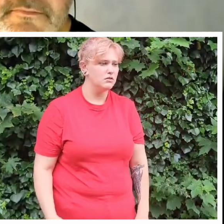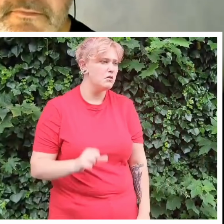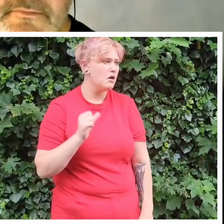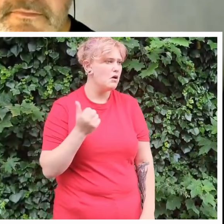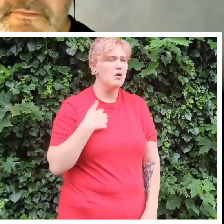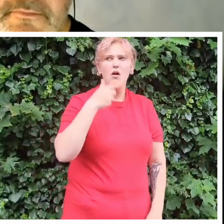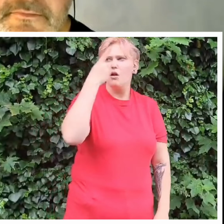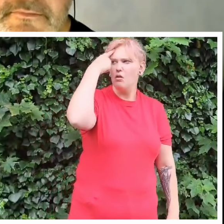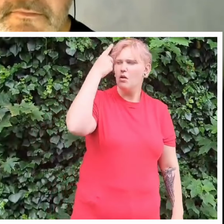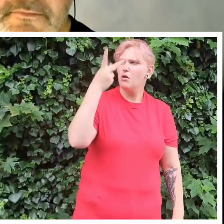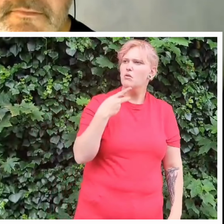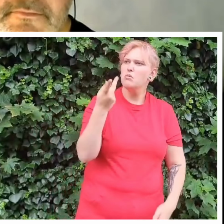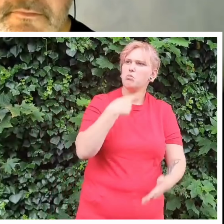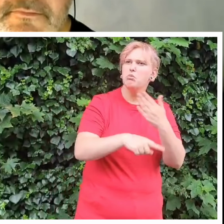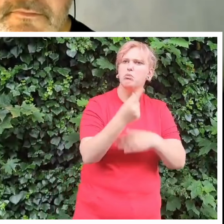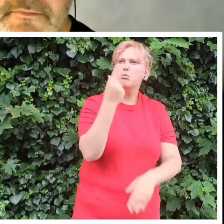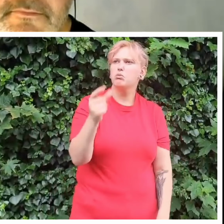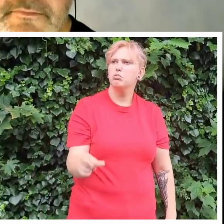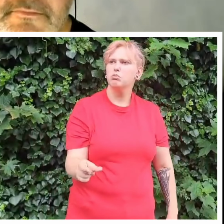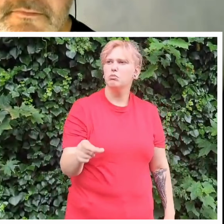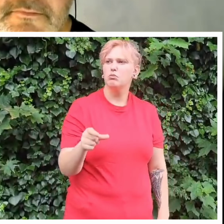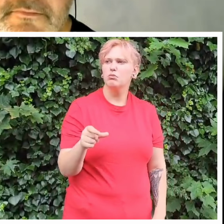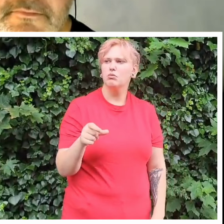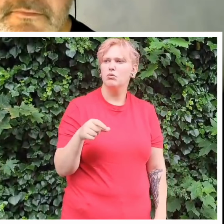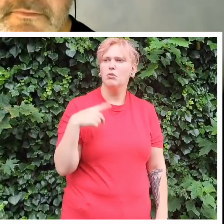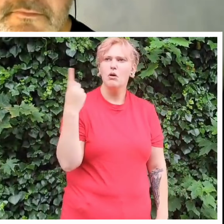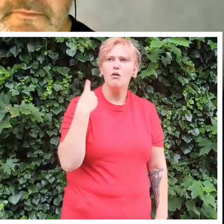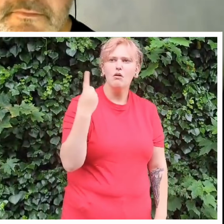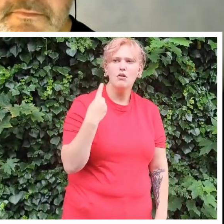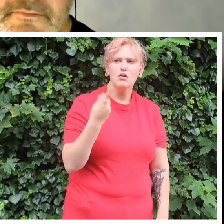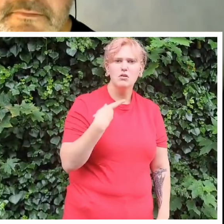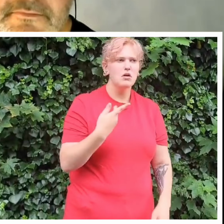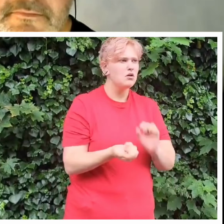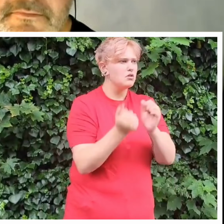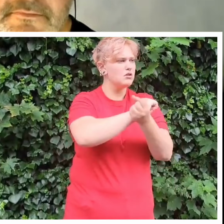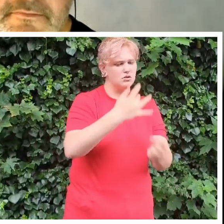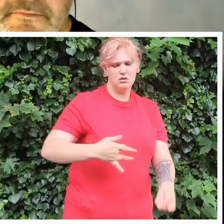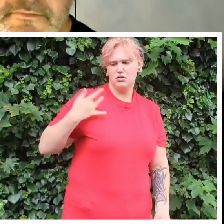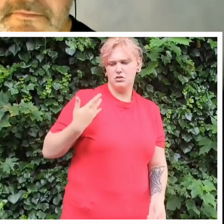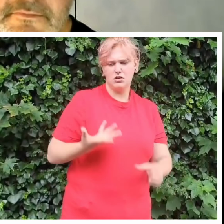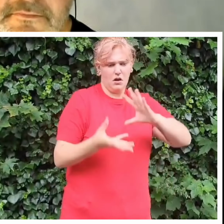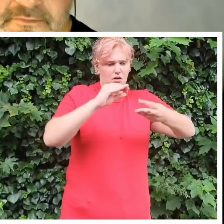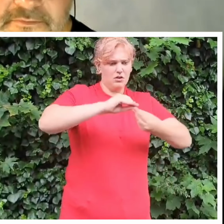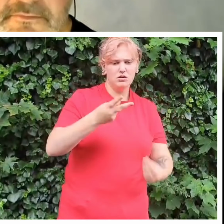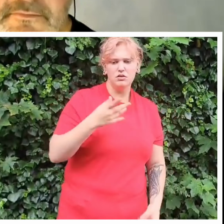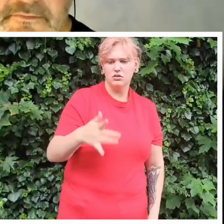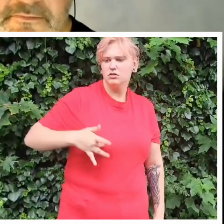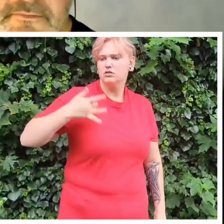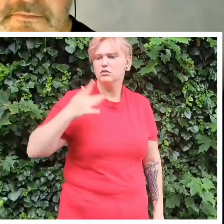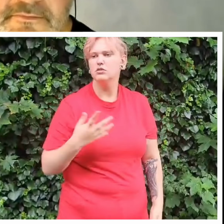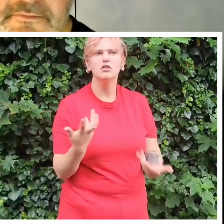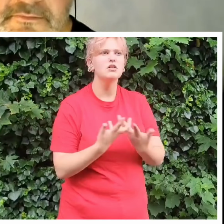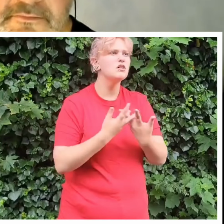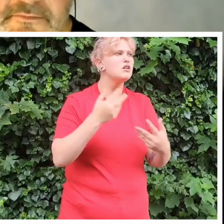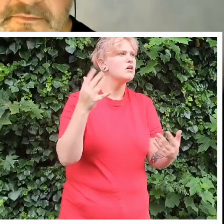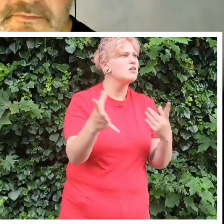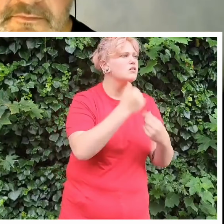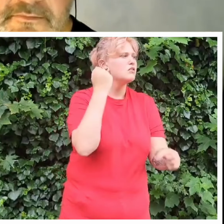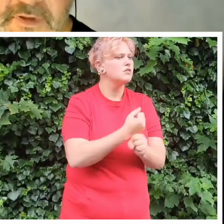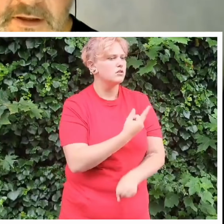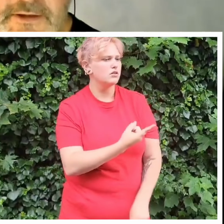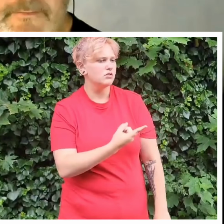And I think we're the only people that or who can change our lives and shape our lives. And it's how we choose to do